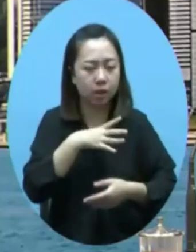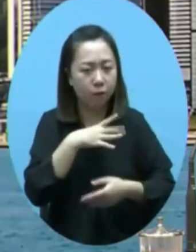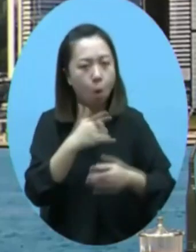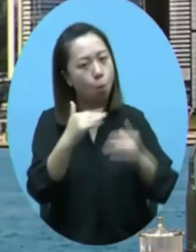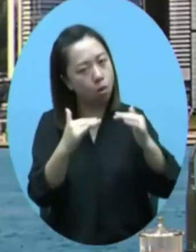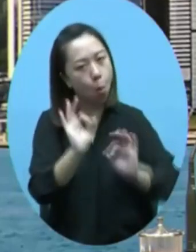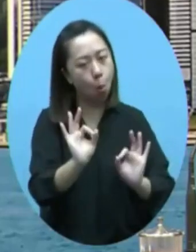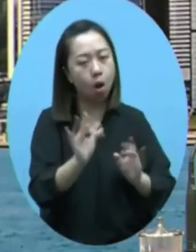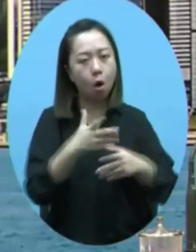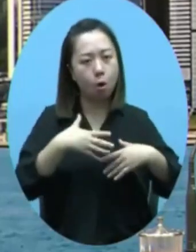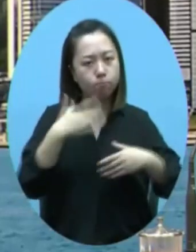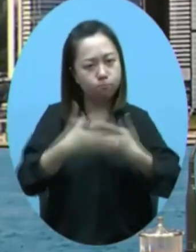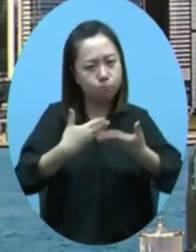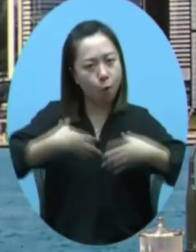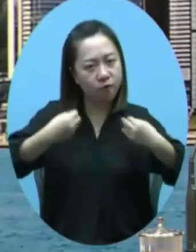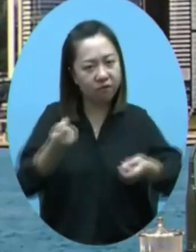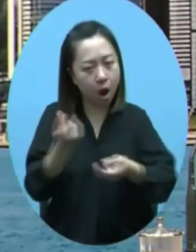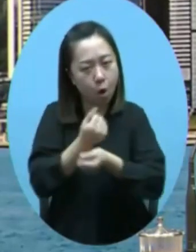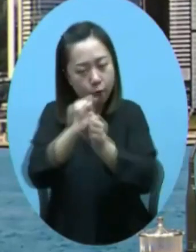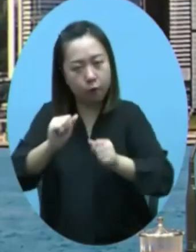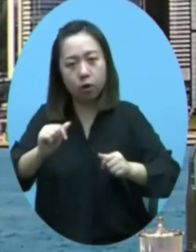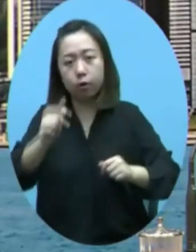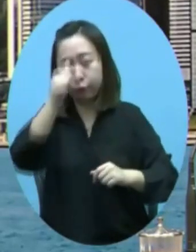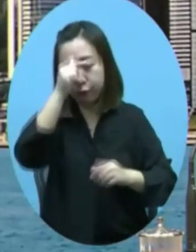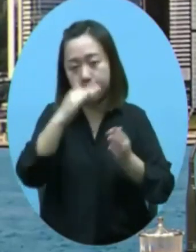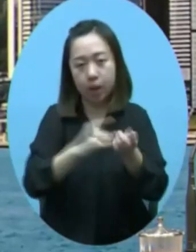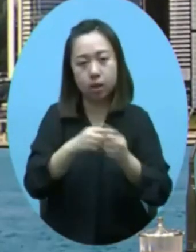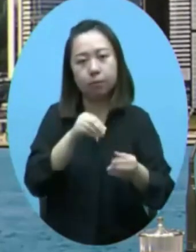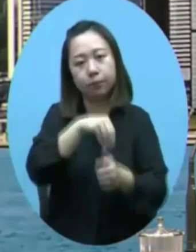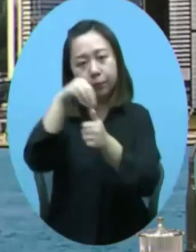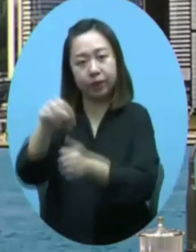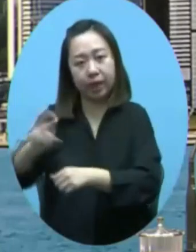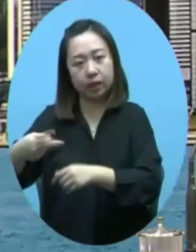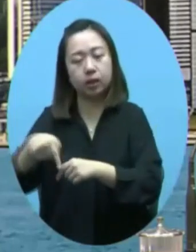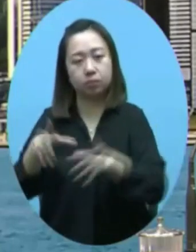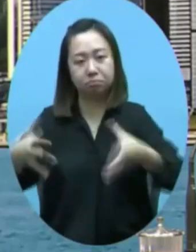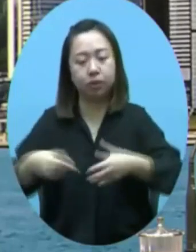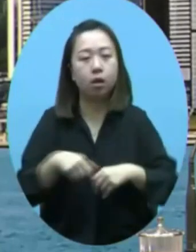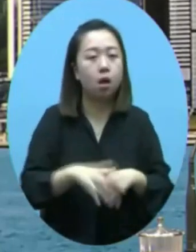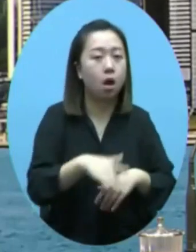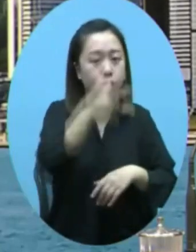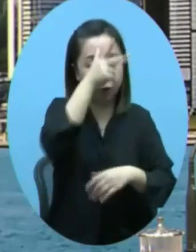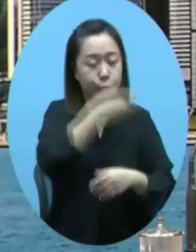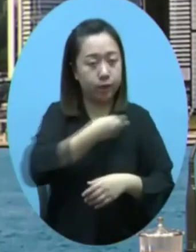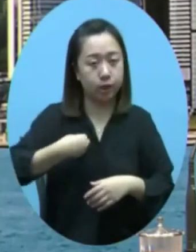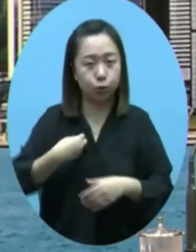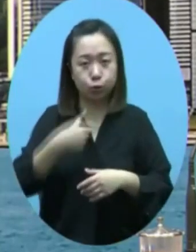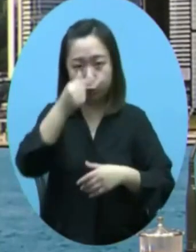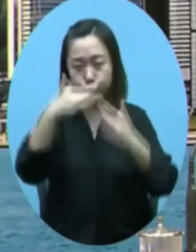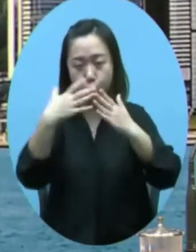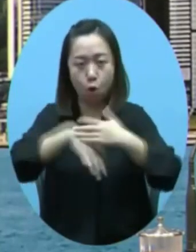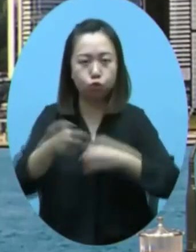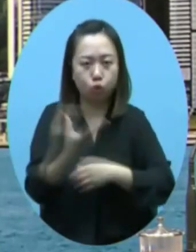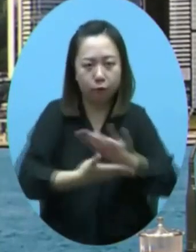beds to receive patients who are in stable condition and who are recovering well.